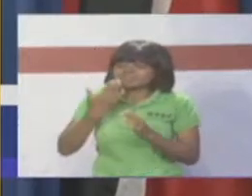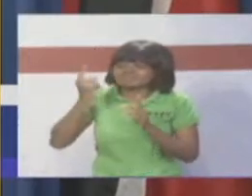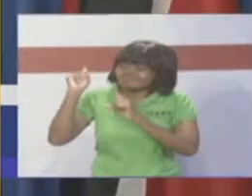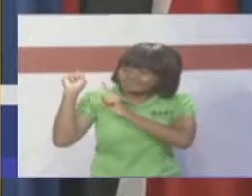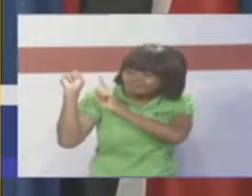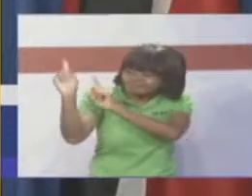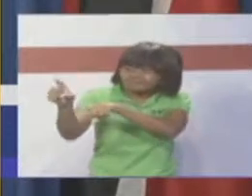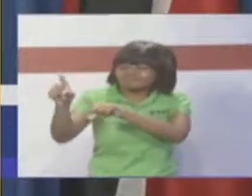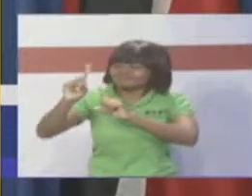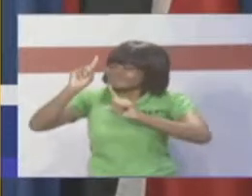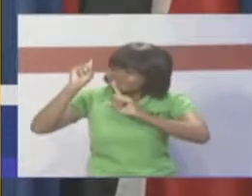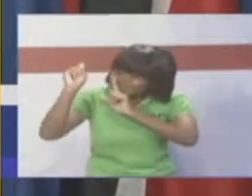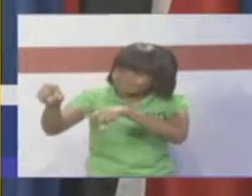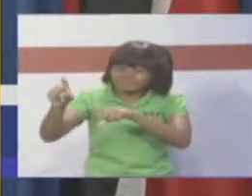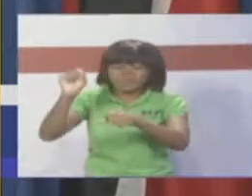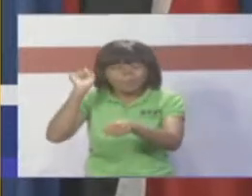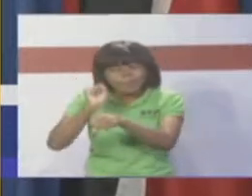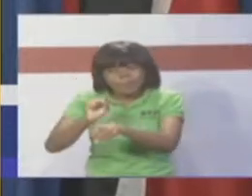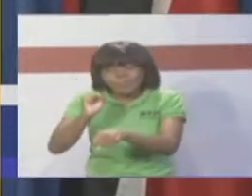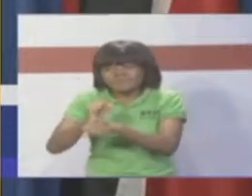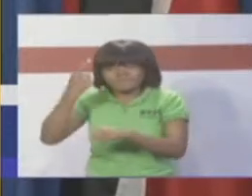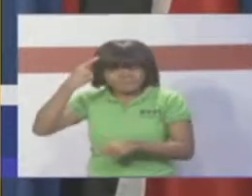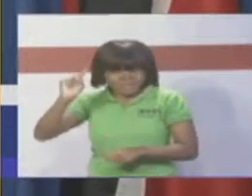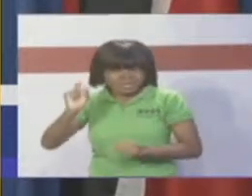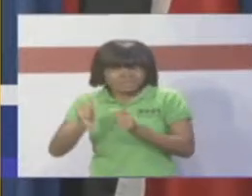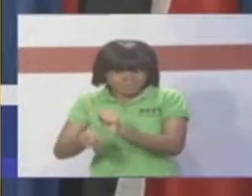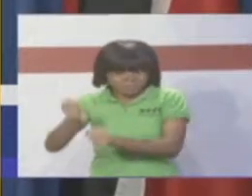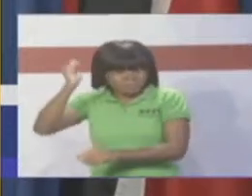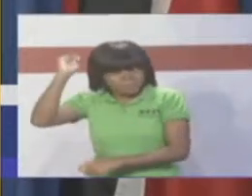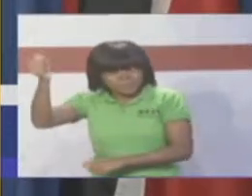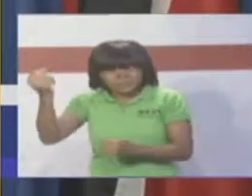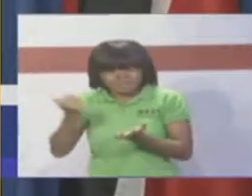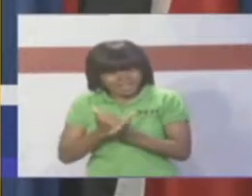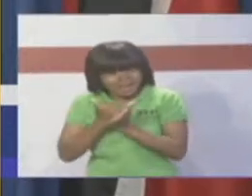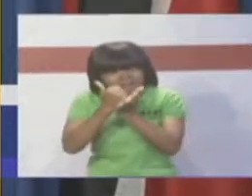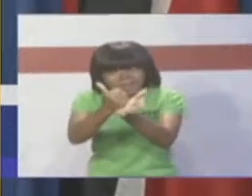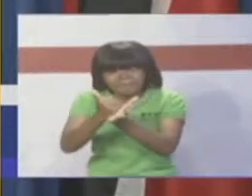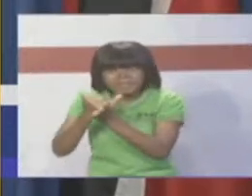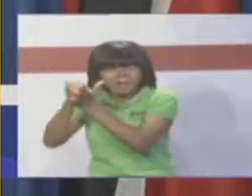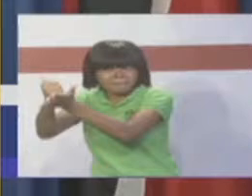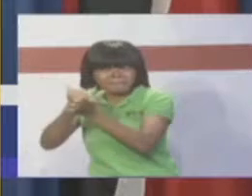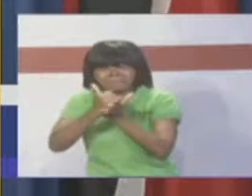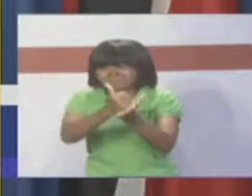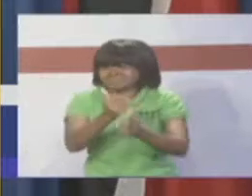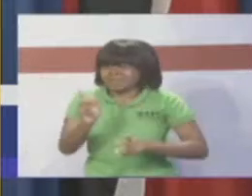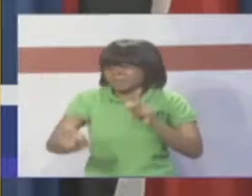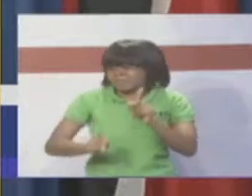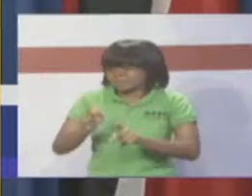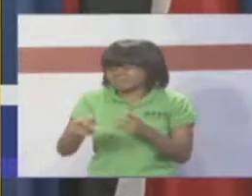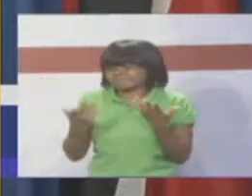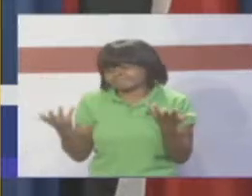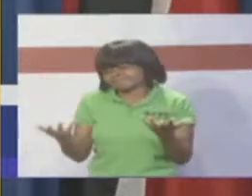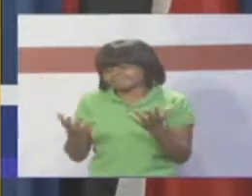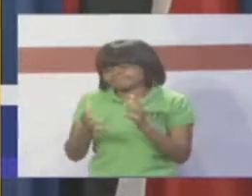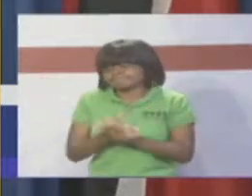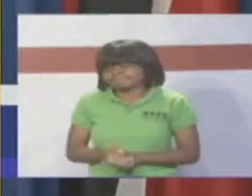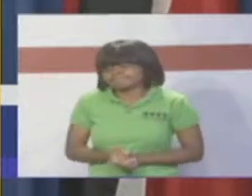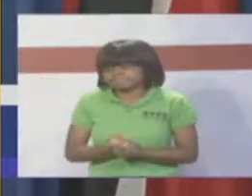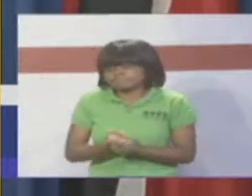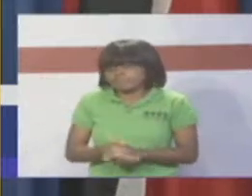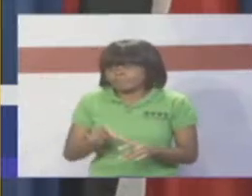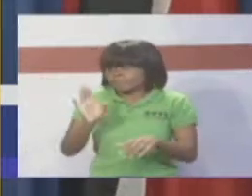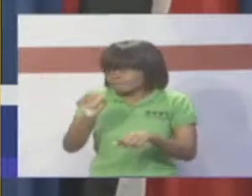of the nation, for the benefit of the nation. And therefore, they deserve the